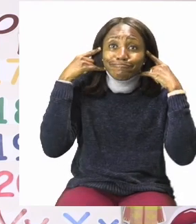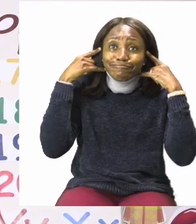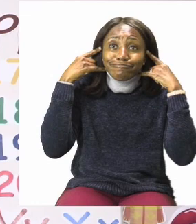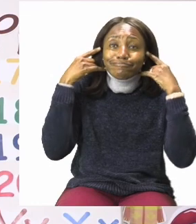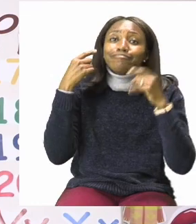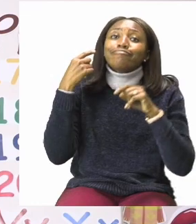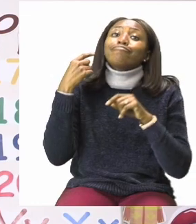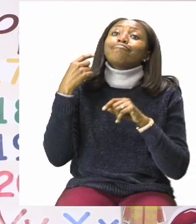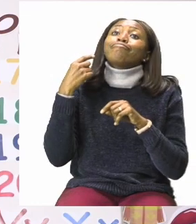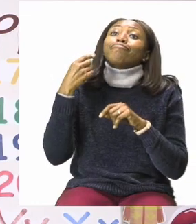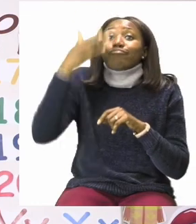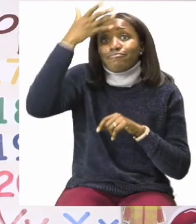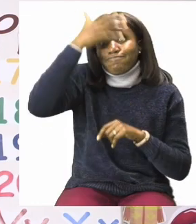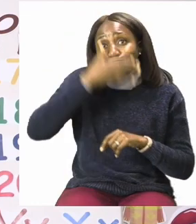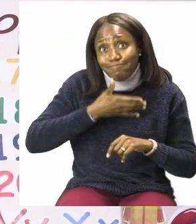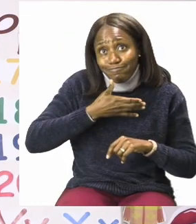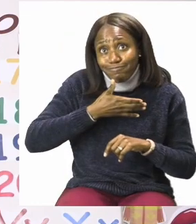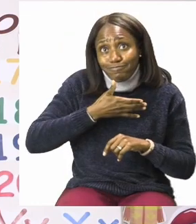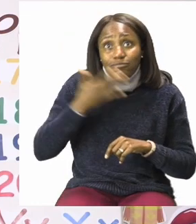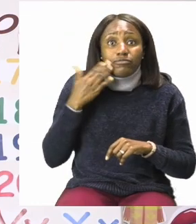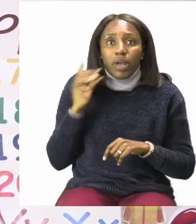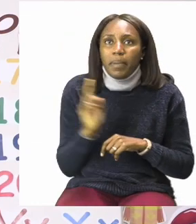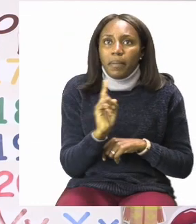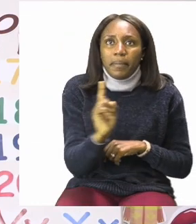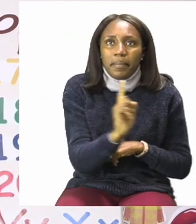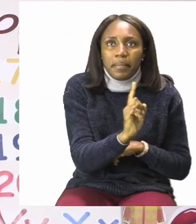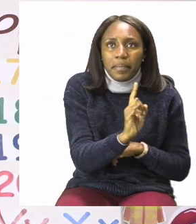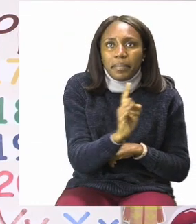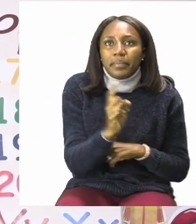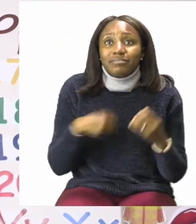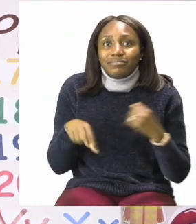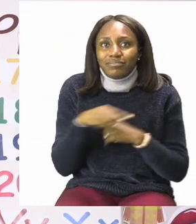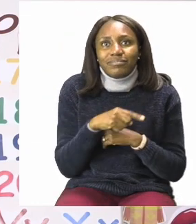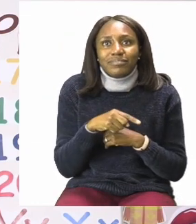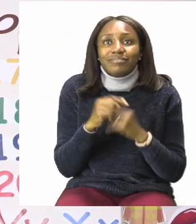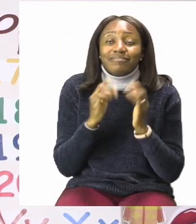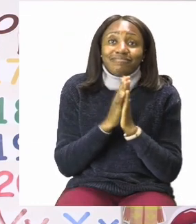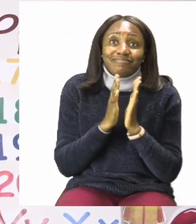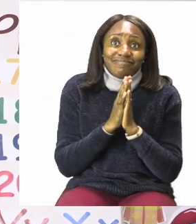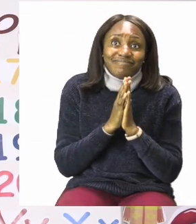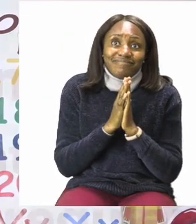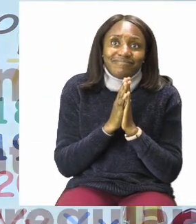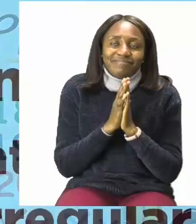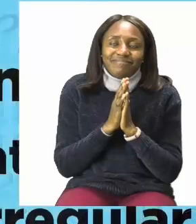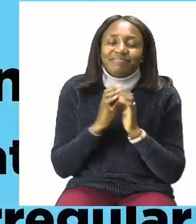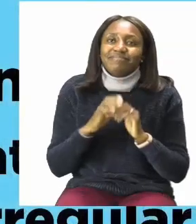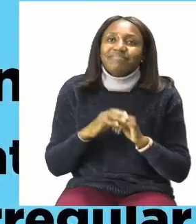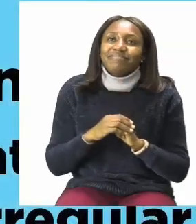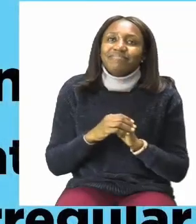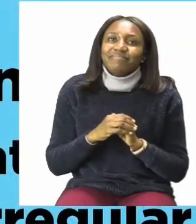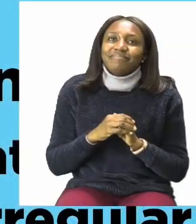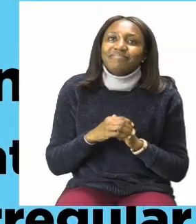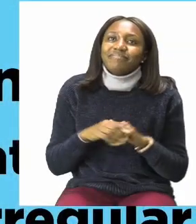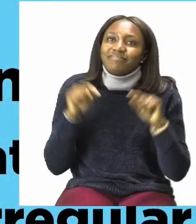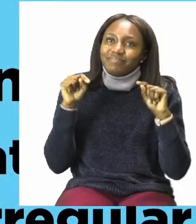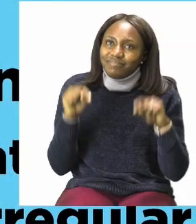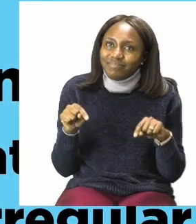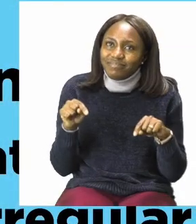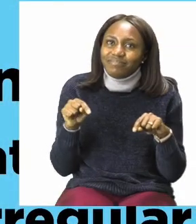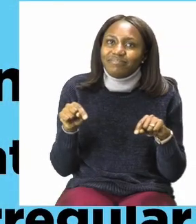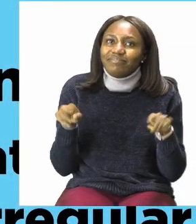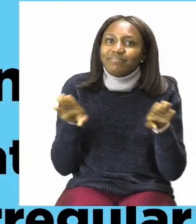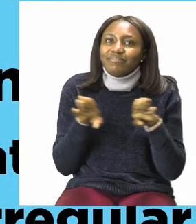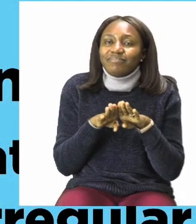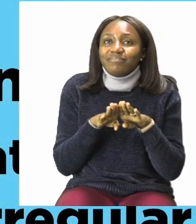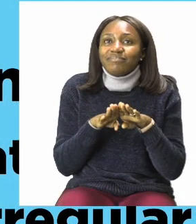or shields when we go outside. Make sure your hands are dry before you touch anything else. For today's lesson,